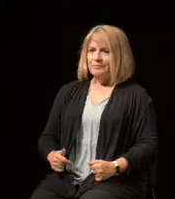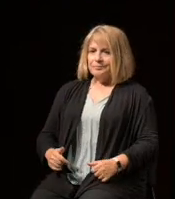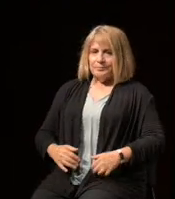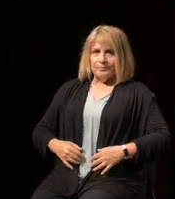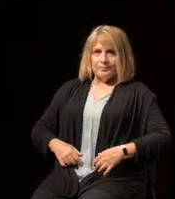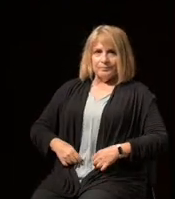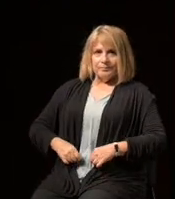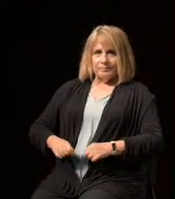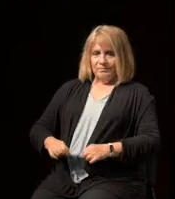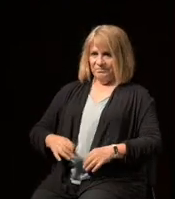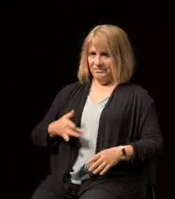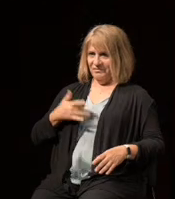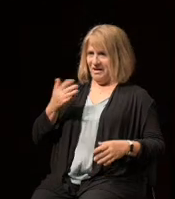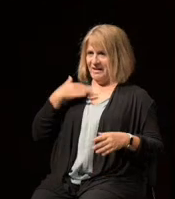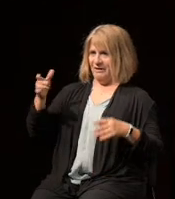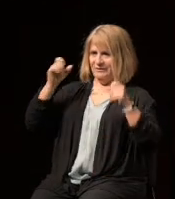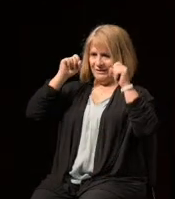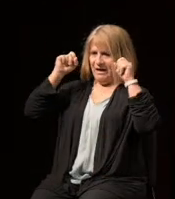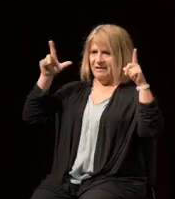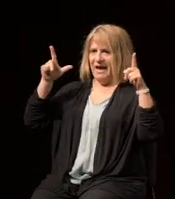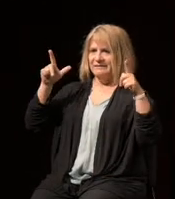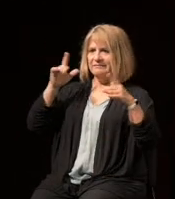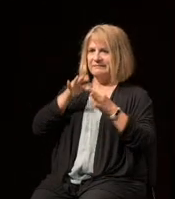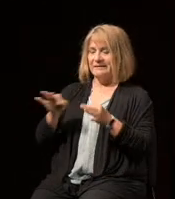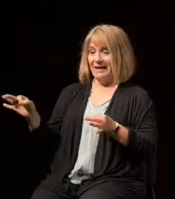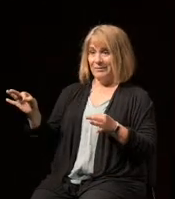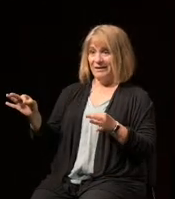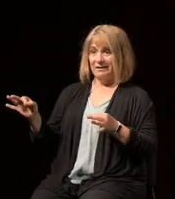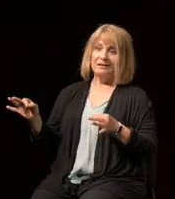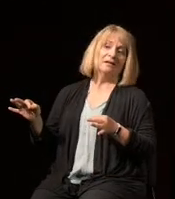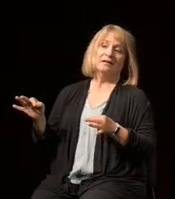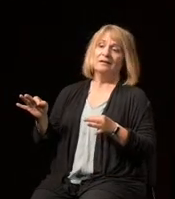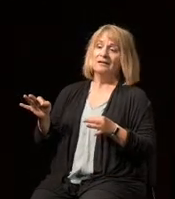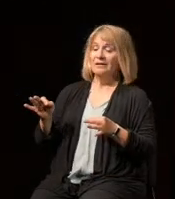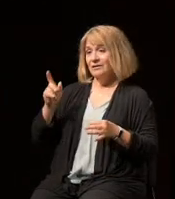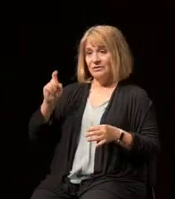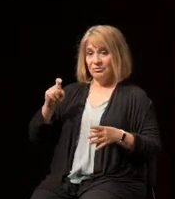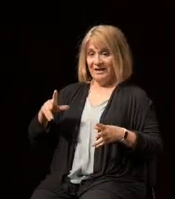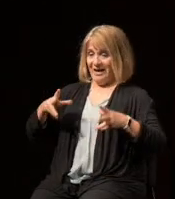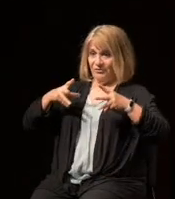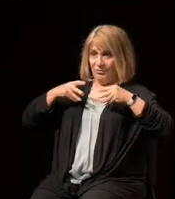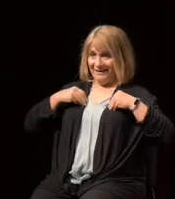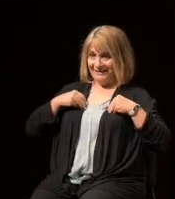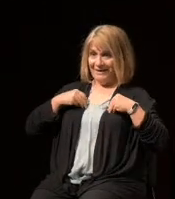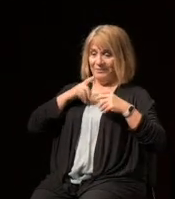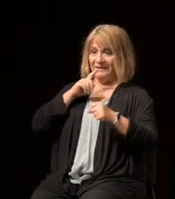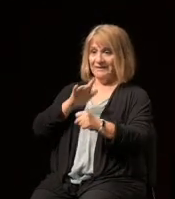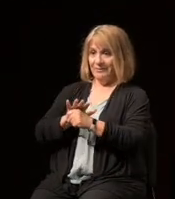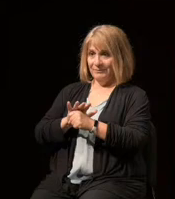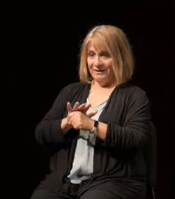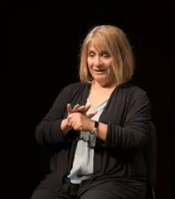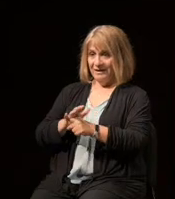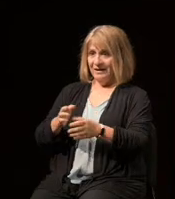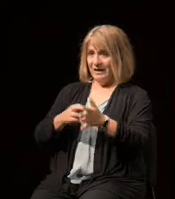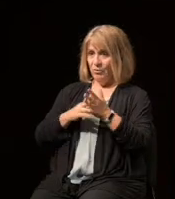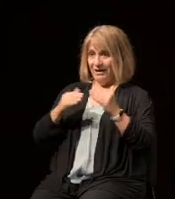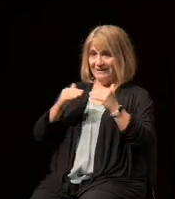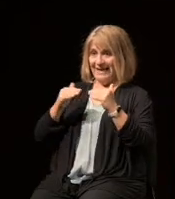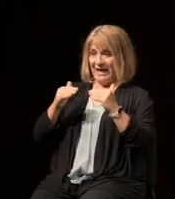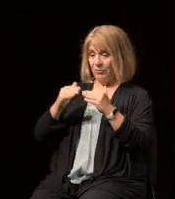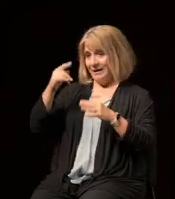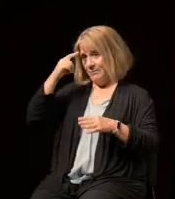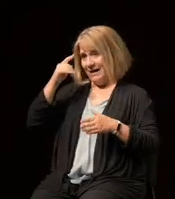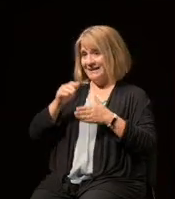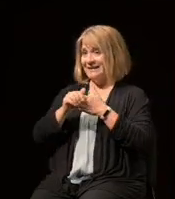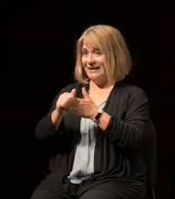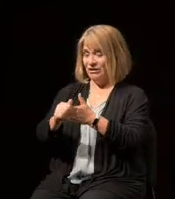enlightened statement. So we have to take on this stance that requires this commitment. It requires equity-minded leadership. And